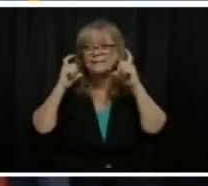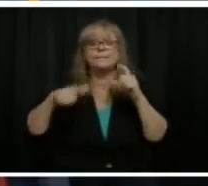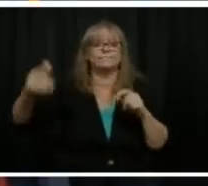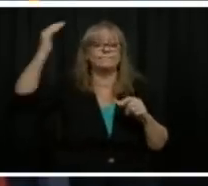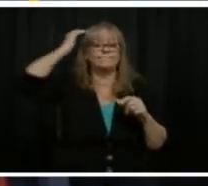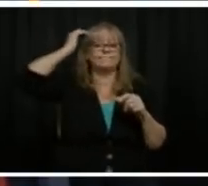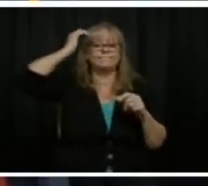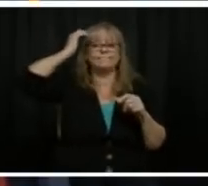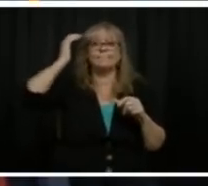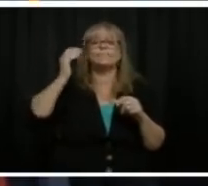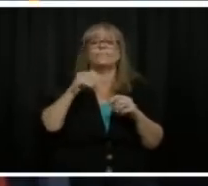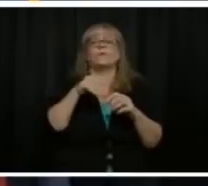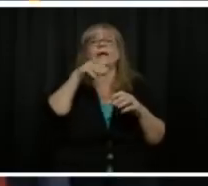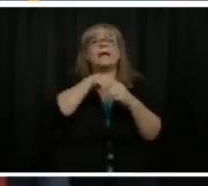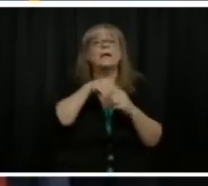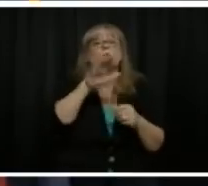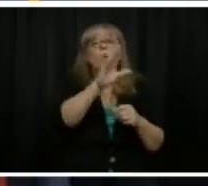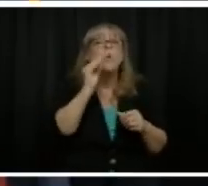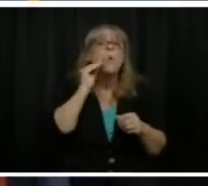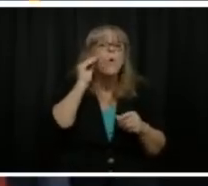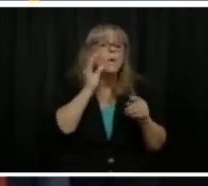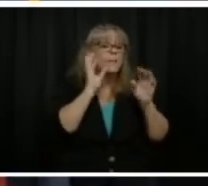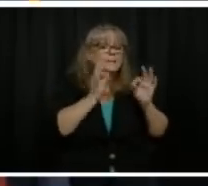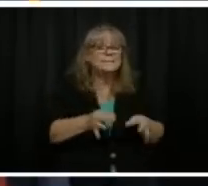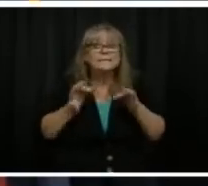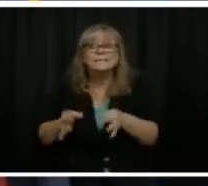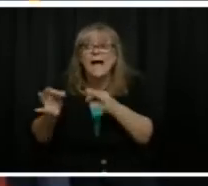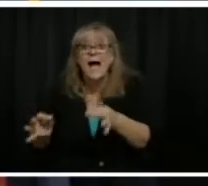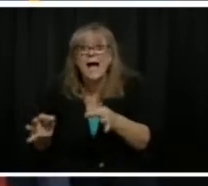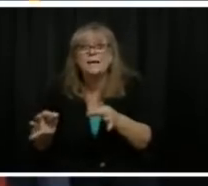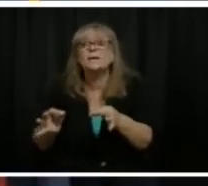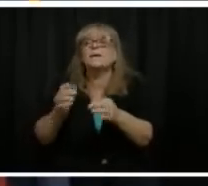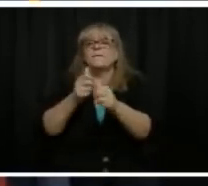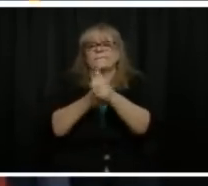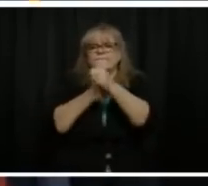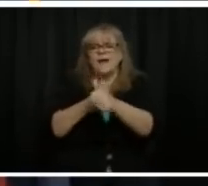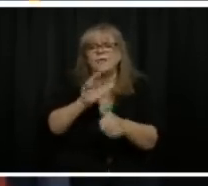3-year-olds. Everybody should work on that, and it is possible for kids of all ages,